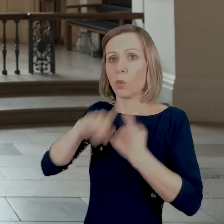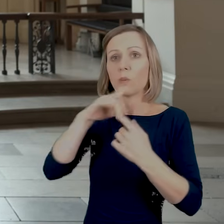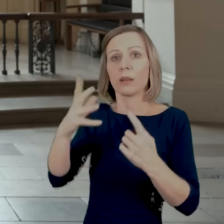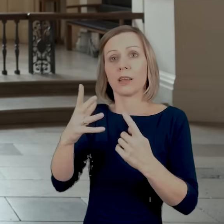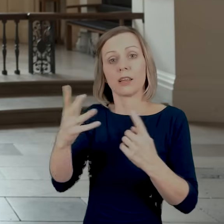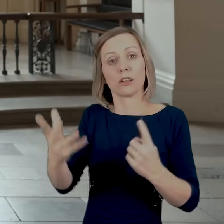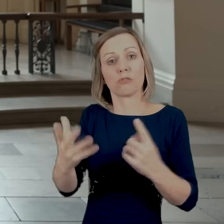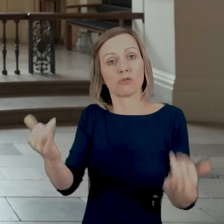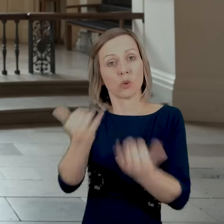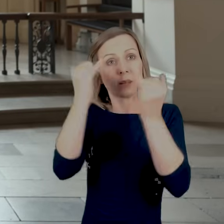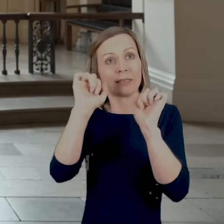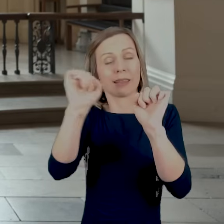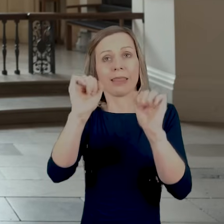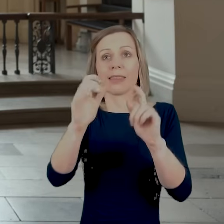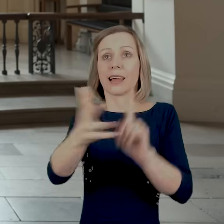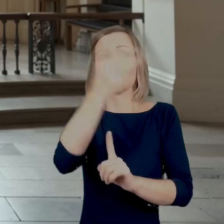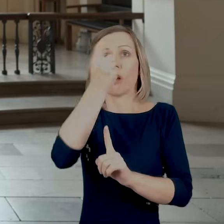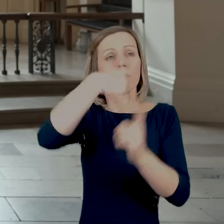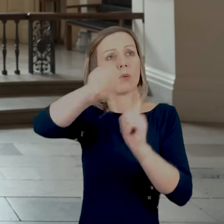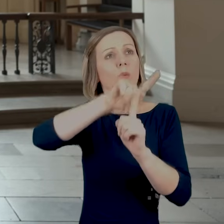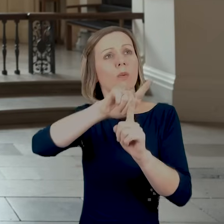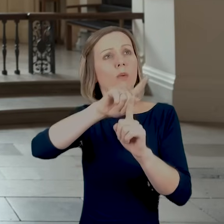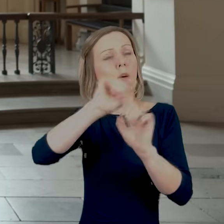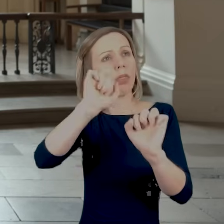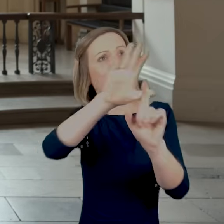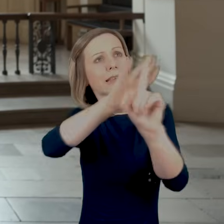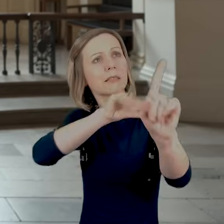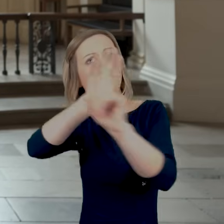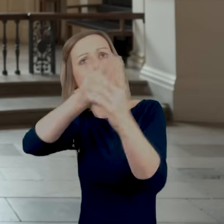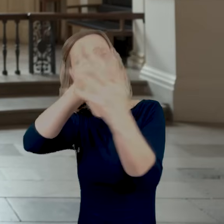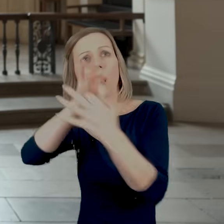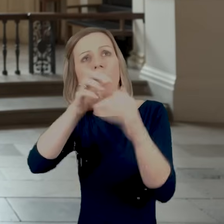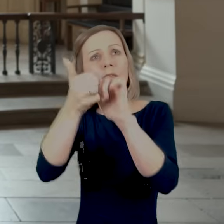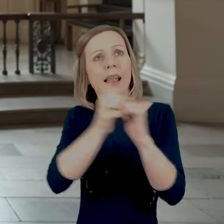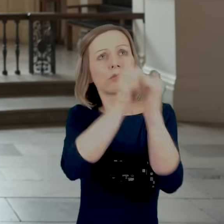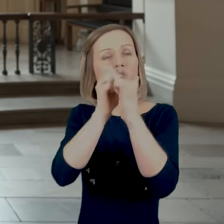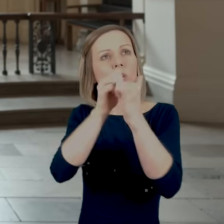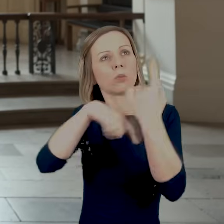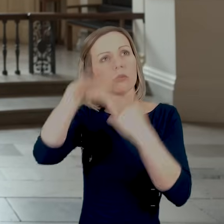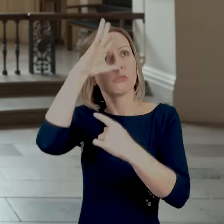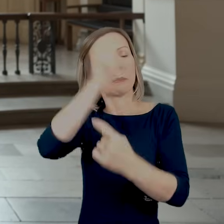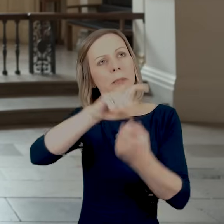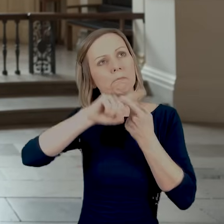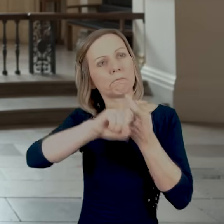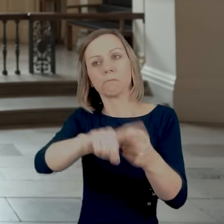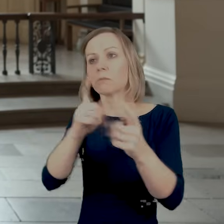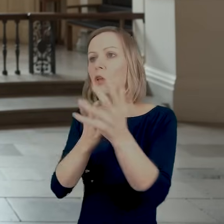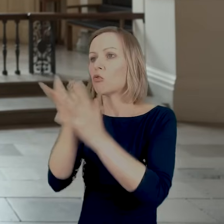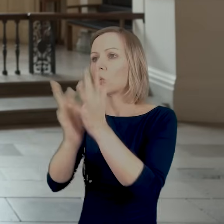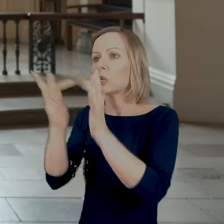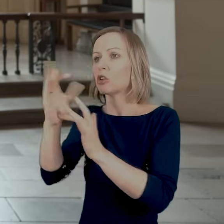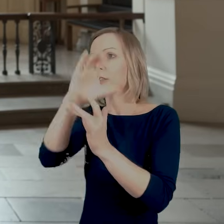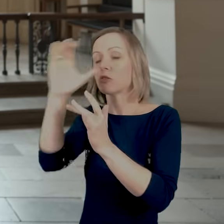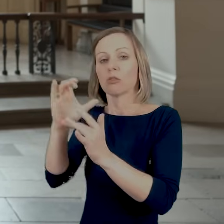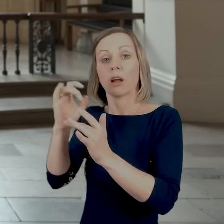love, that as we rejoice in their triumphs, we may be sustained by their example and fellowship. Through Jesus Christ, your Son,